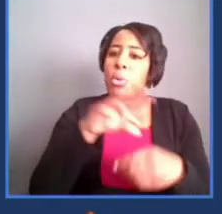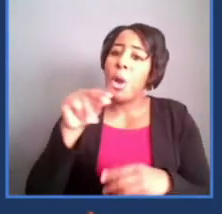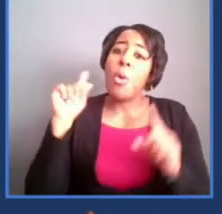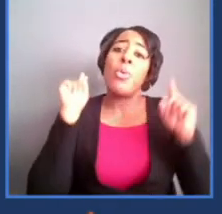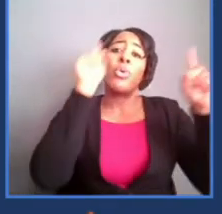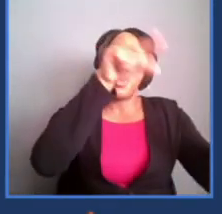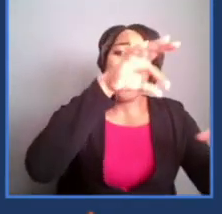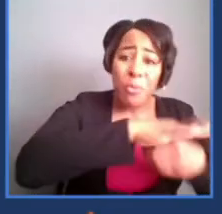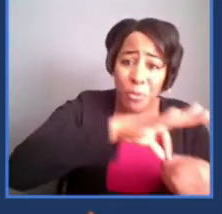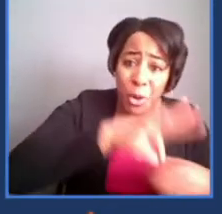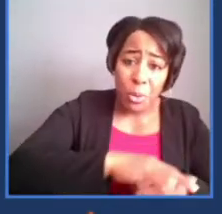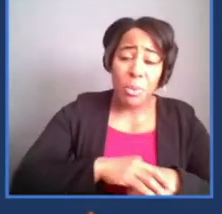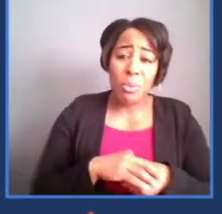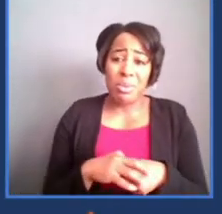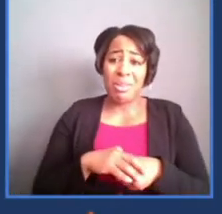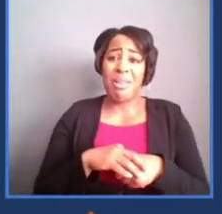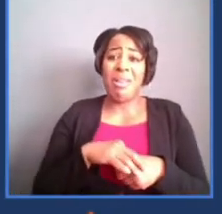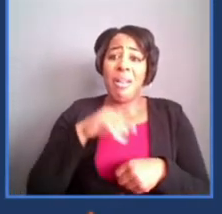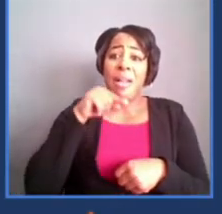historic victory.